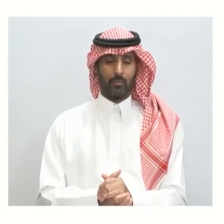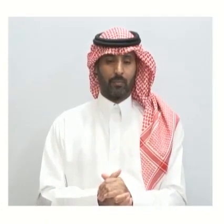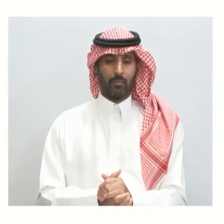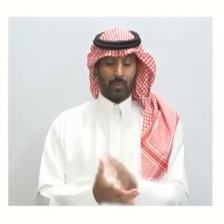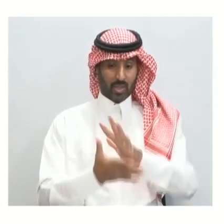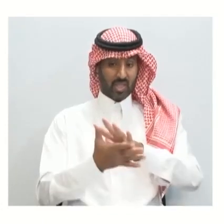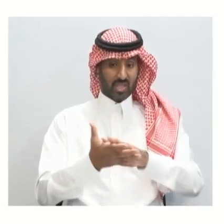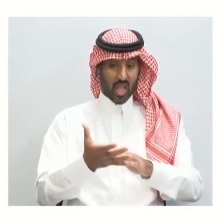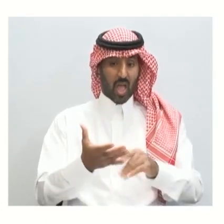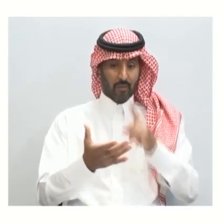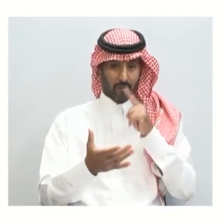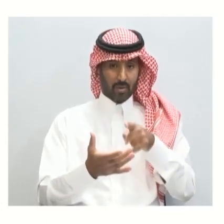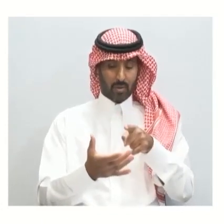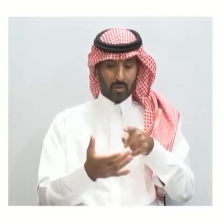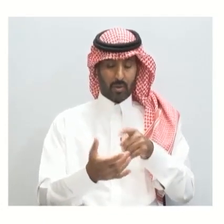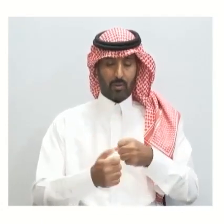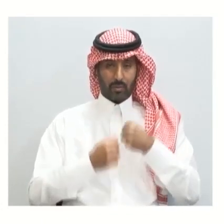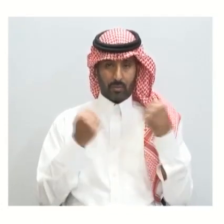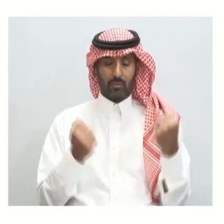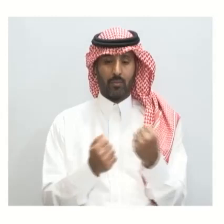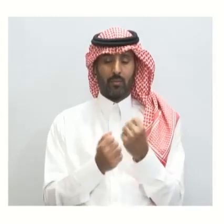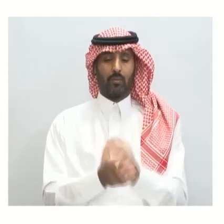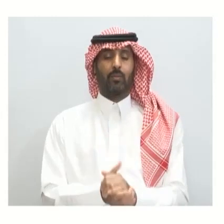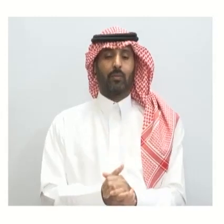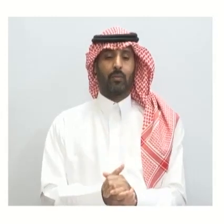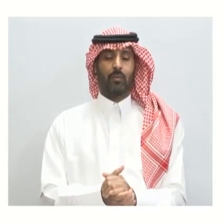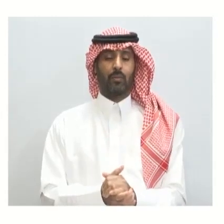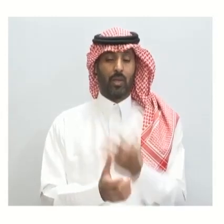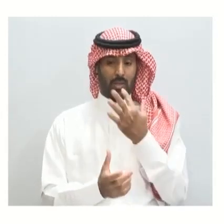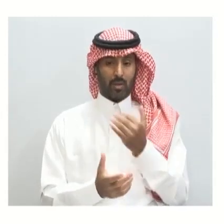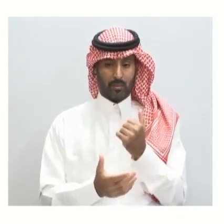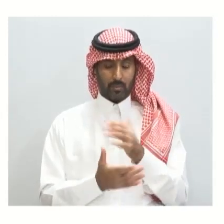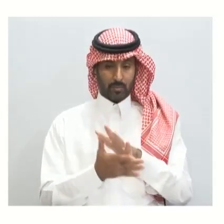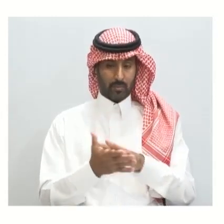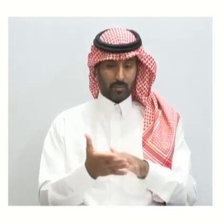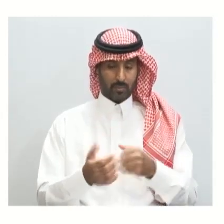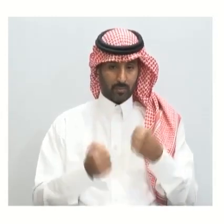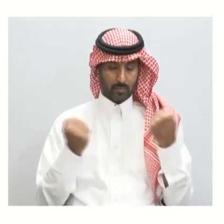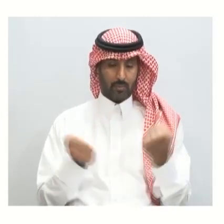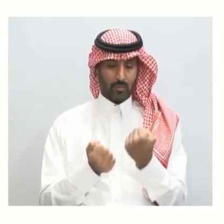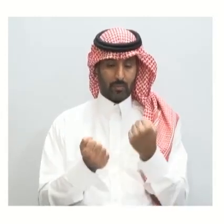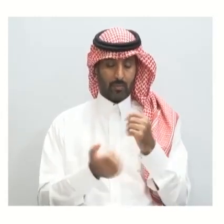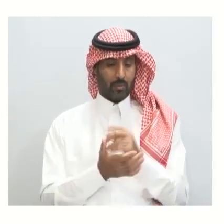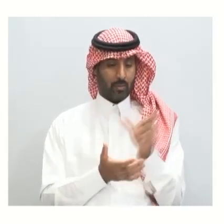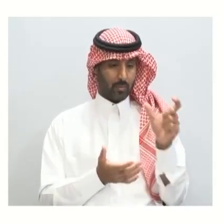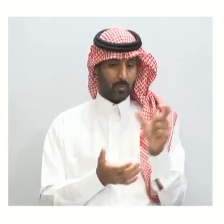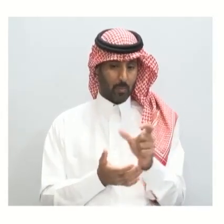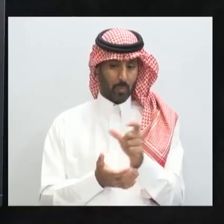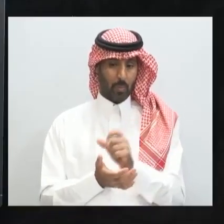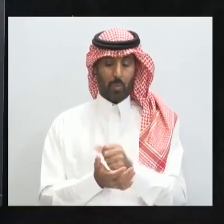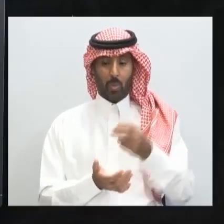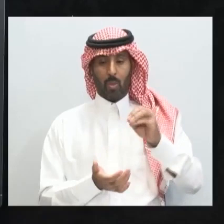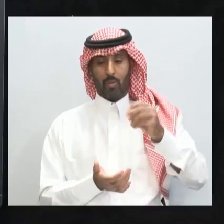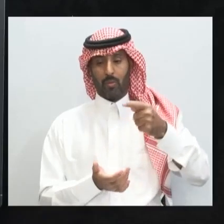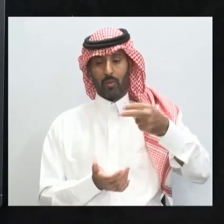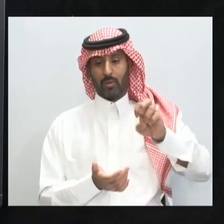Now, we have here another exercise. No, this is a simple exercise here. You can see that we have the words other, others, and